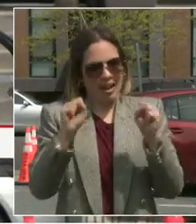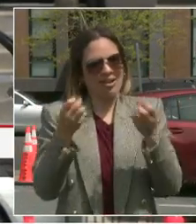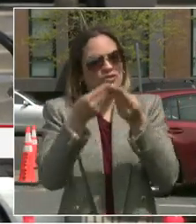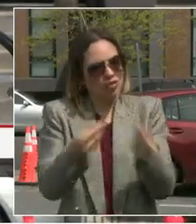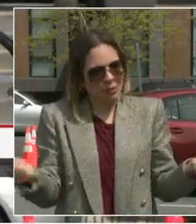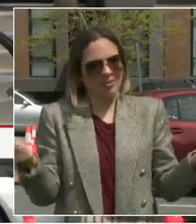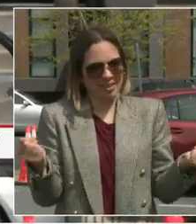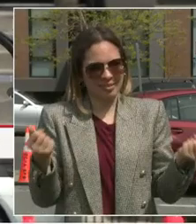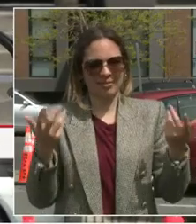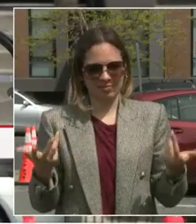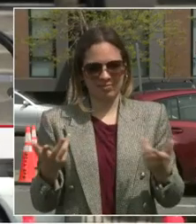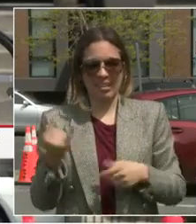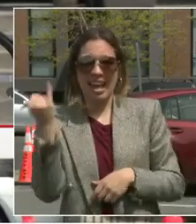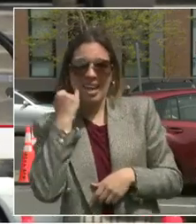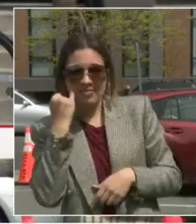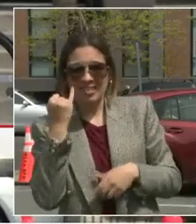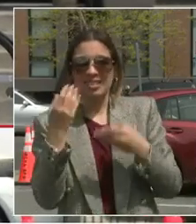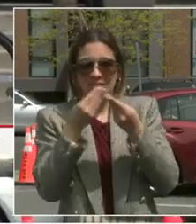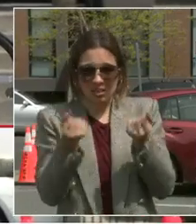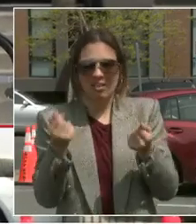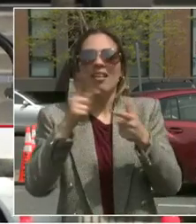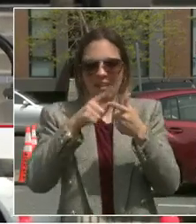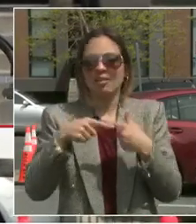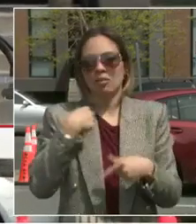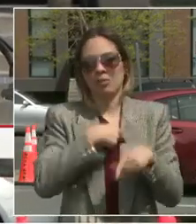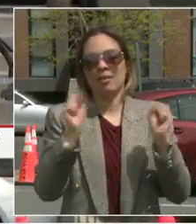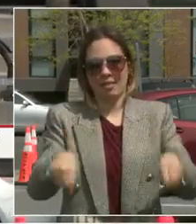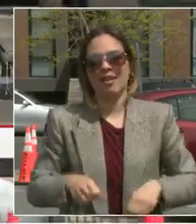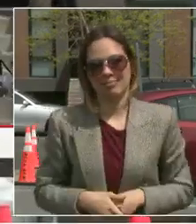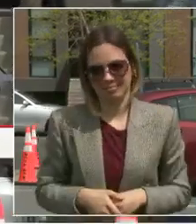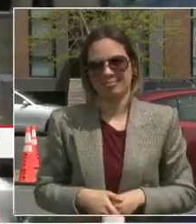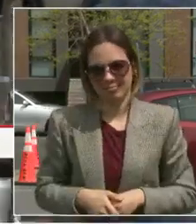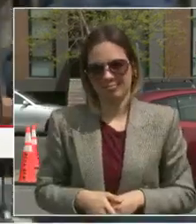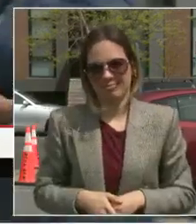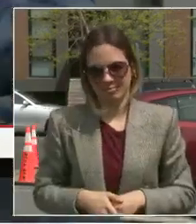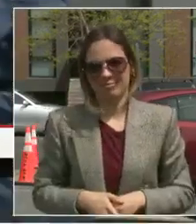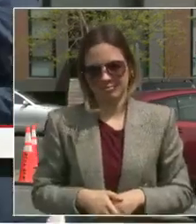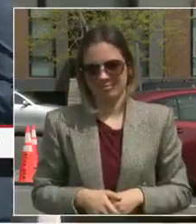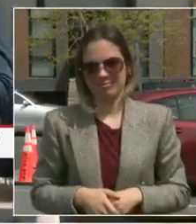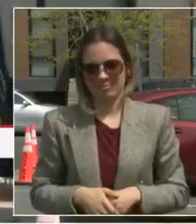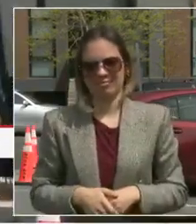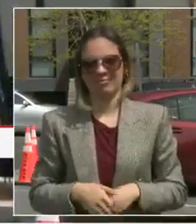it, we must, and we will. So thank you so much.